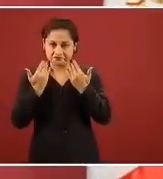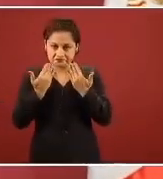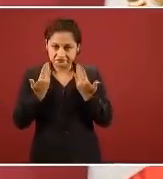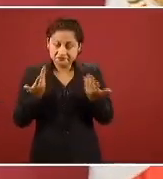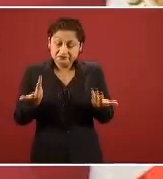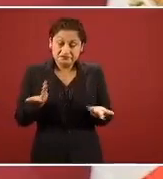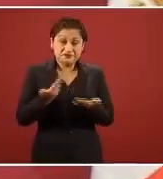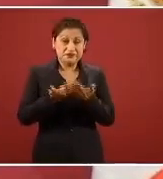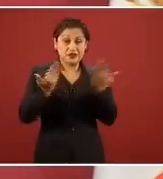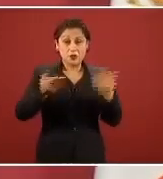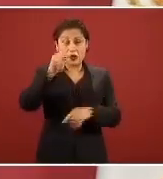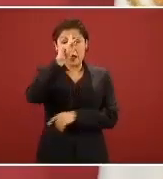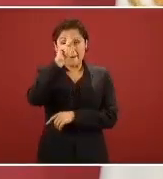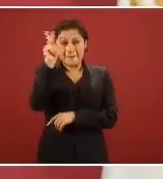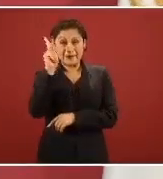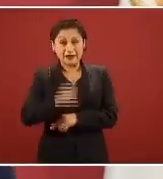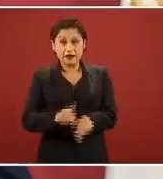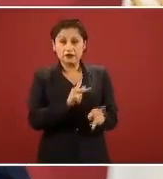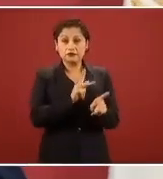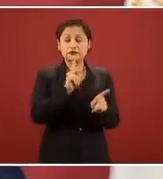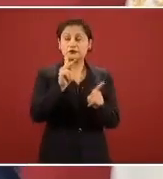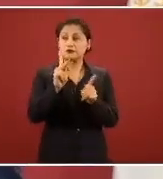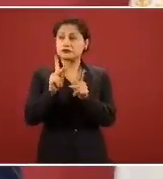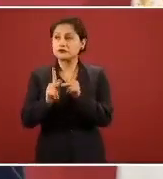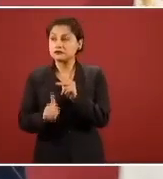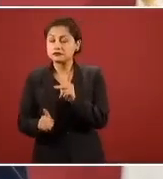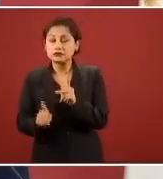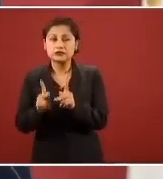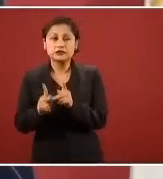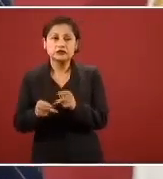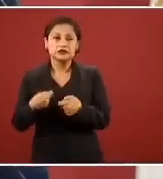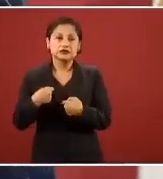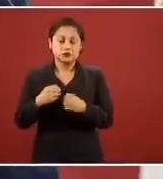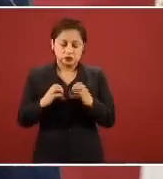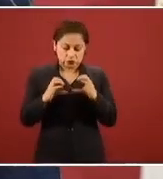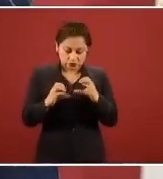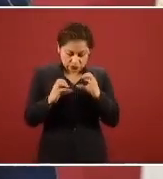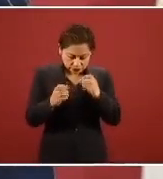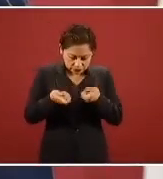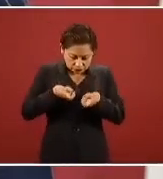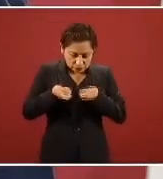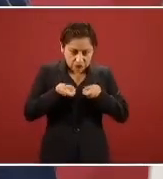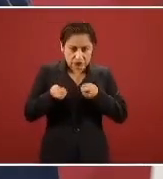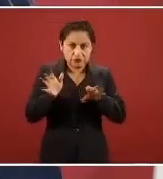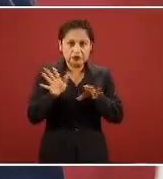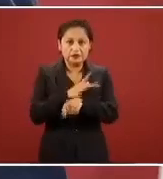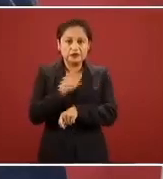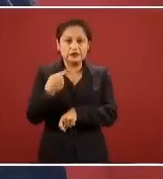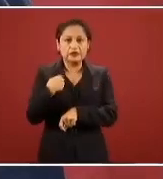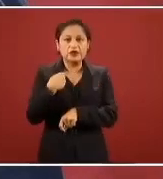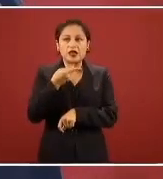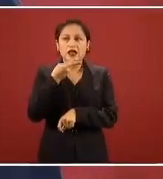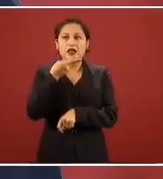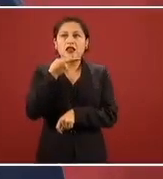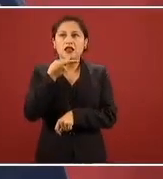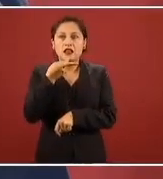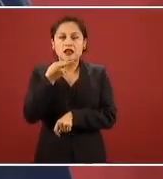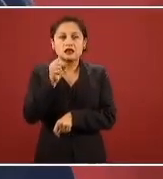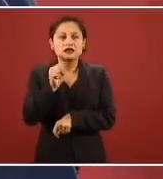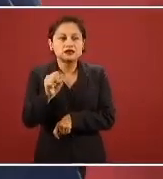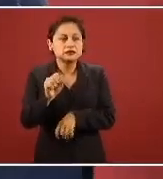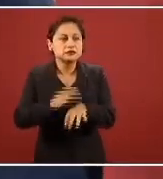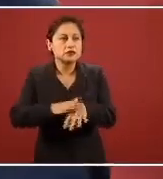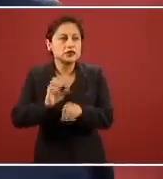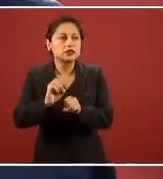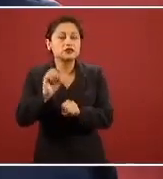be so cautious. Porque si digo una S de más, because me como if una I say S, one S more than